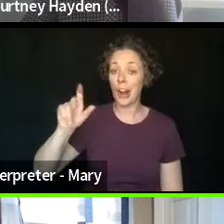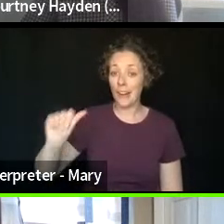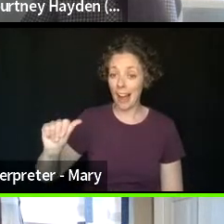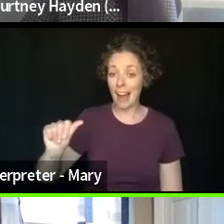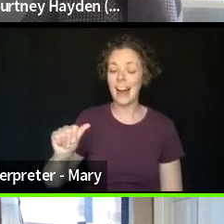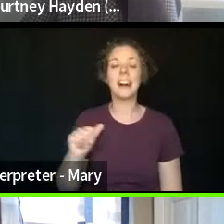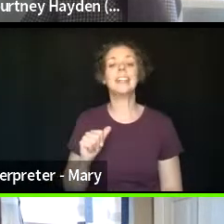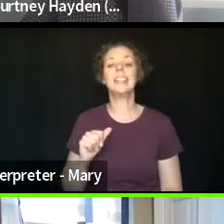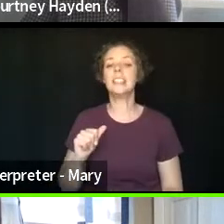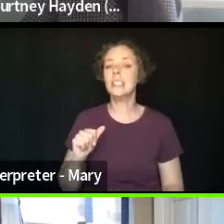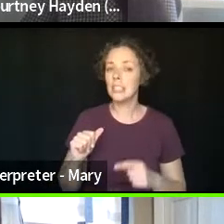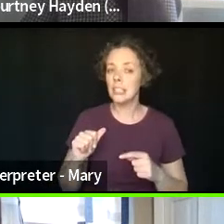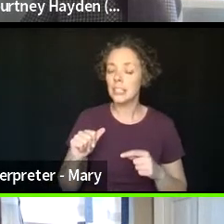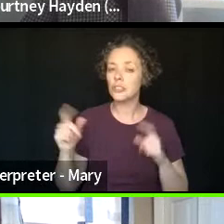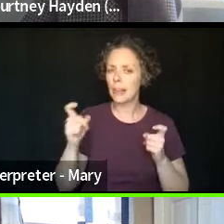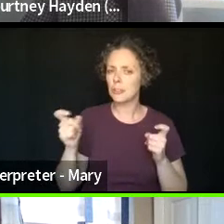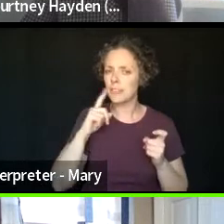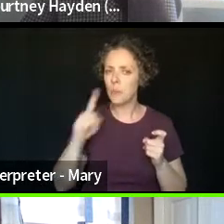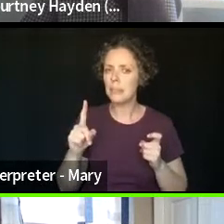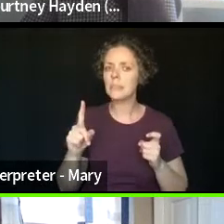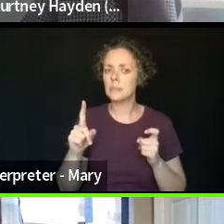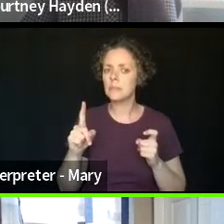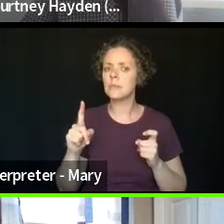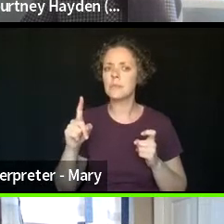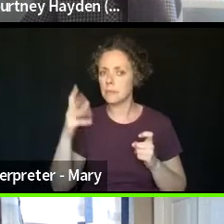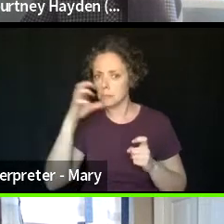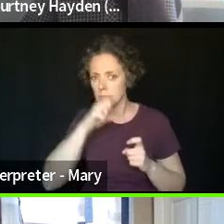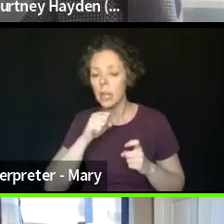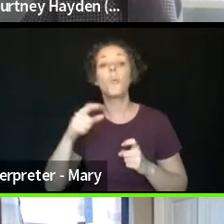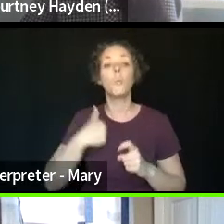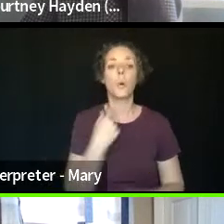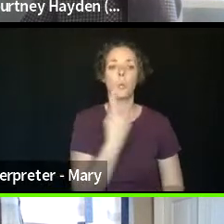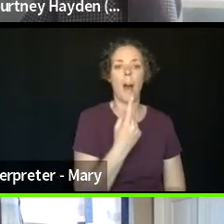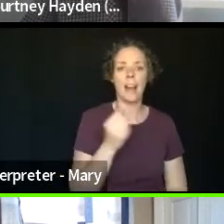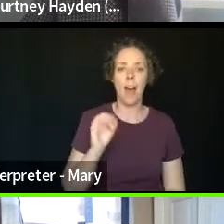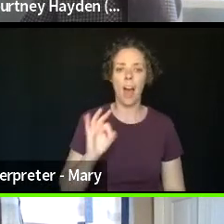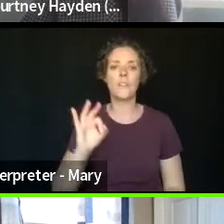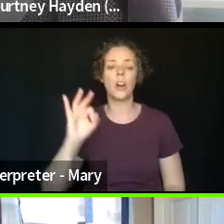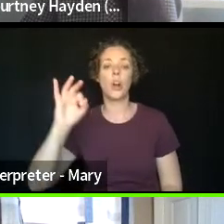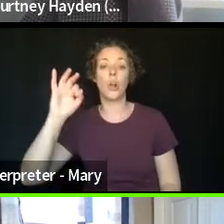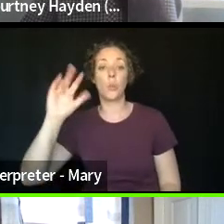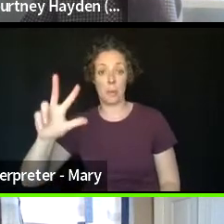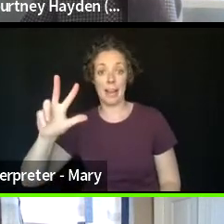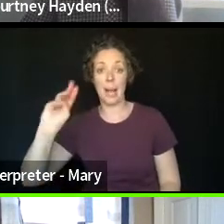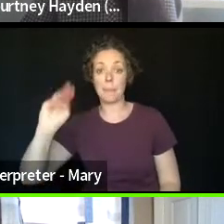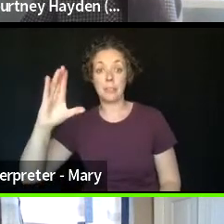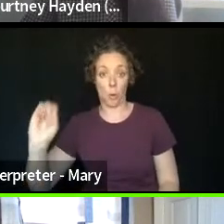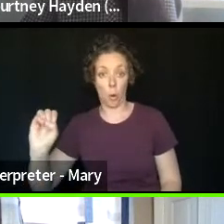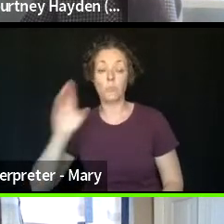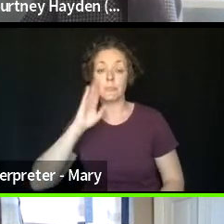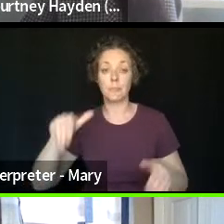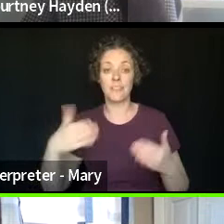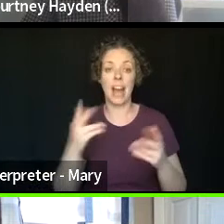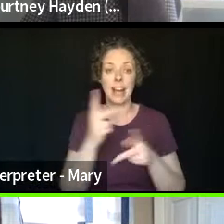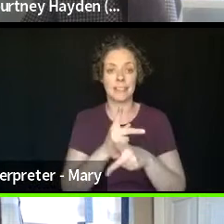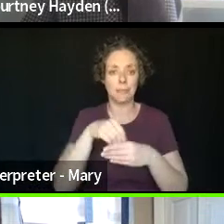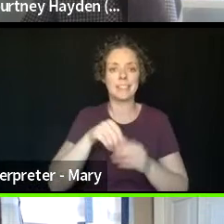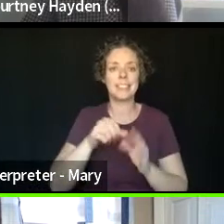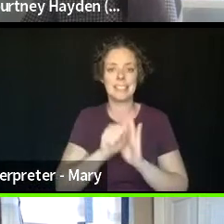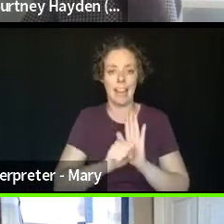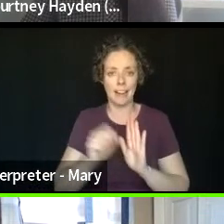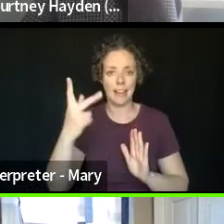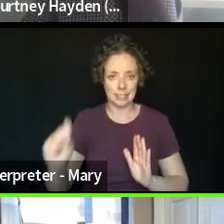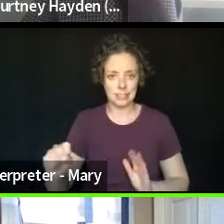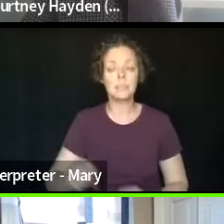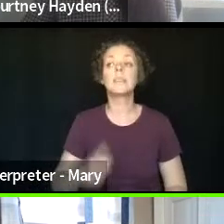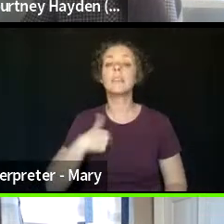Healthcare Community Plan of Kansas. We are one of the 3 MCOs that provide cancer in the state of Kansas. I am going to